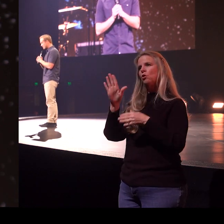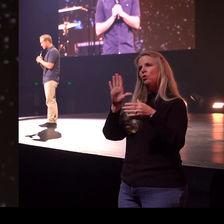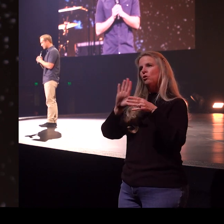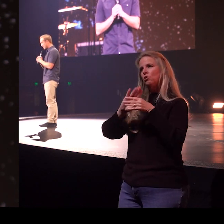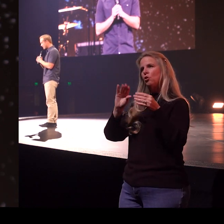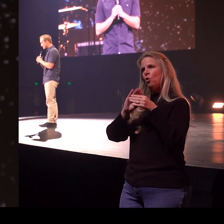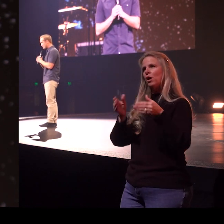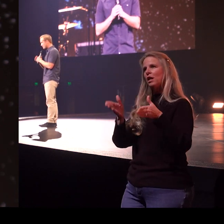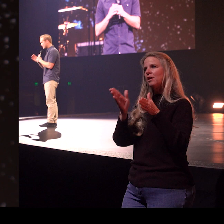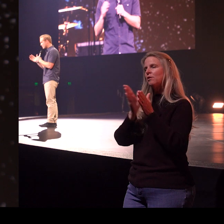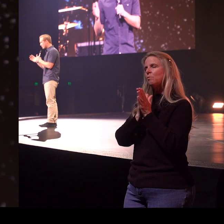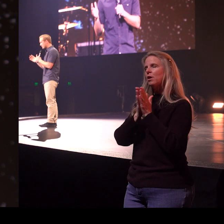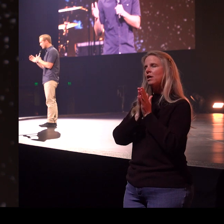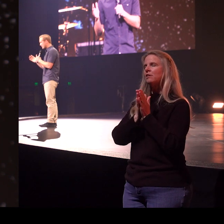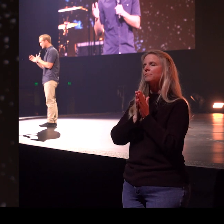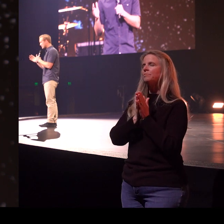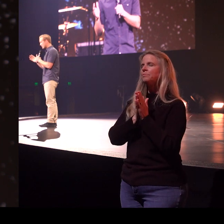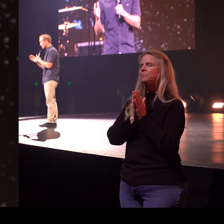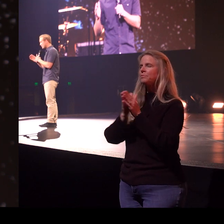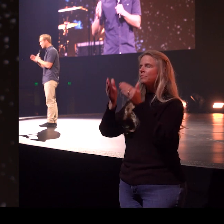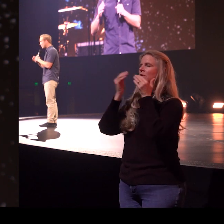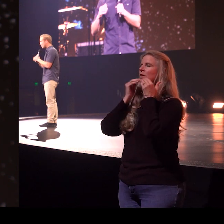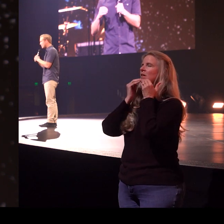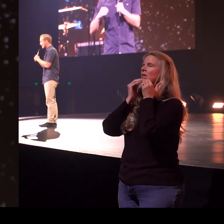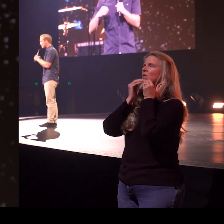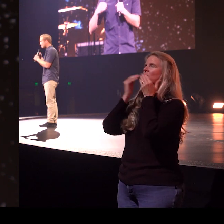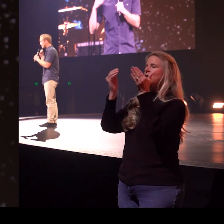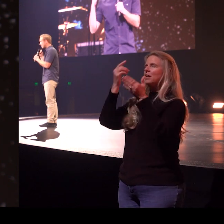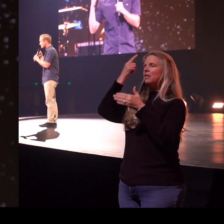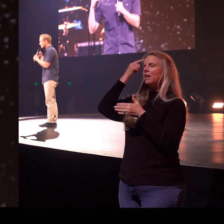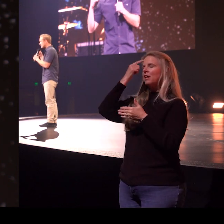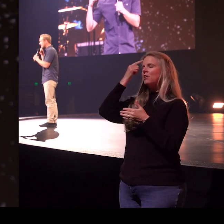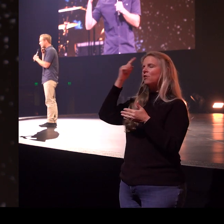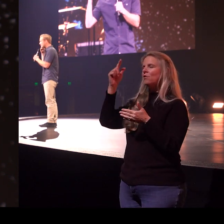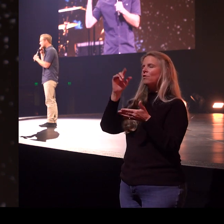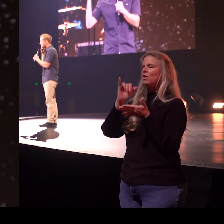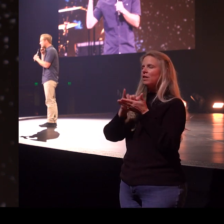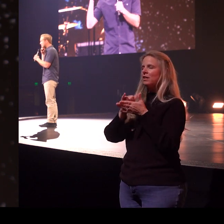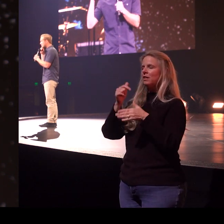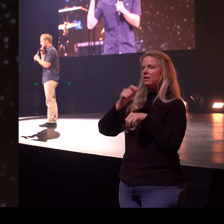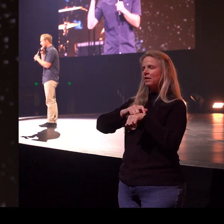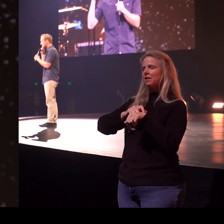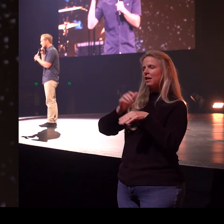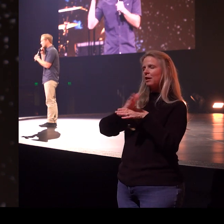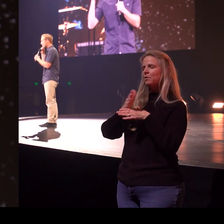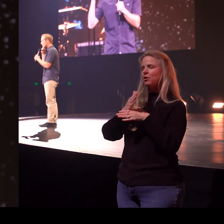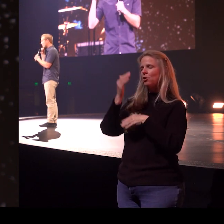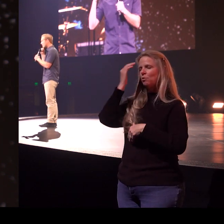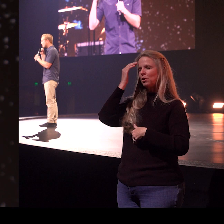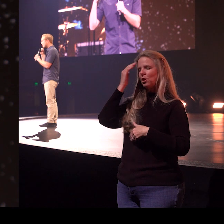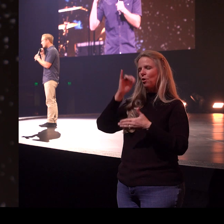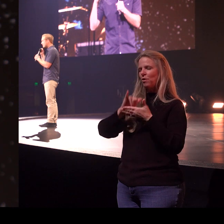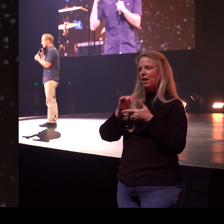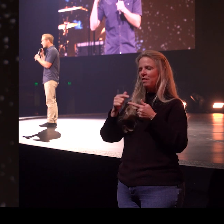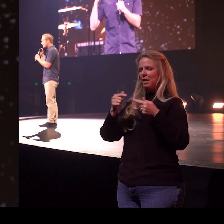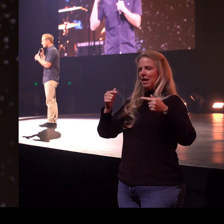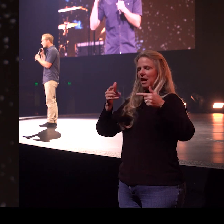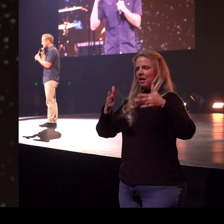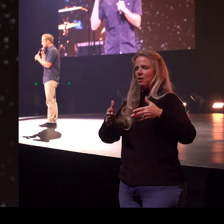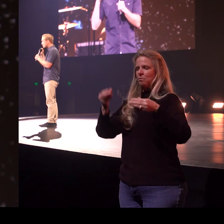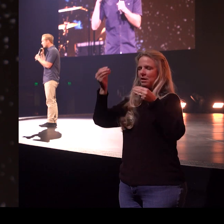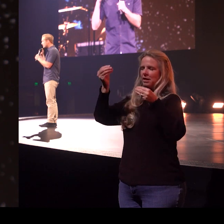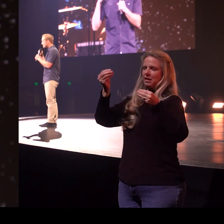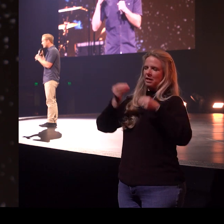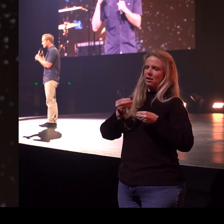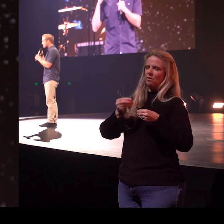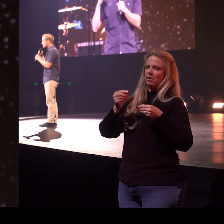Dear Jesus, we thank you for this moment that we get to share. We know that we have our doubts. We know the enemy speaks those doubts into our heart, but